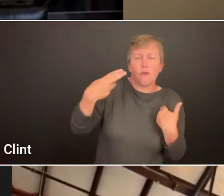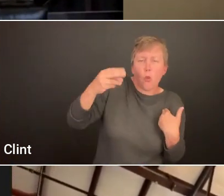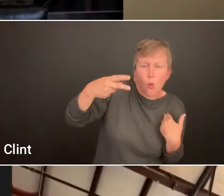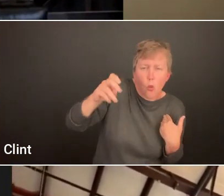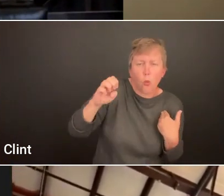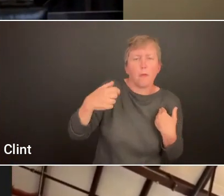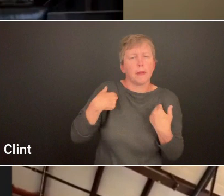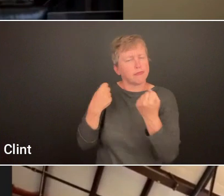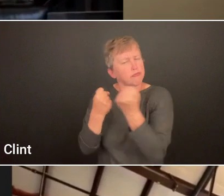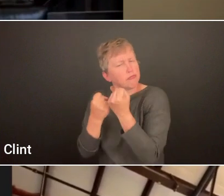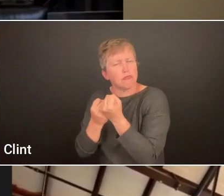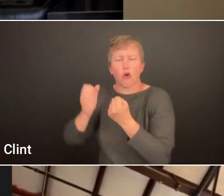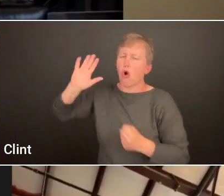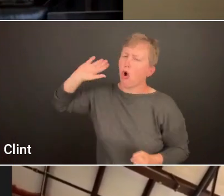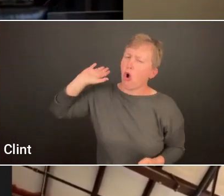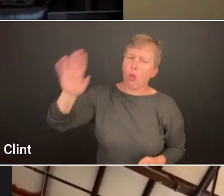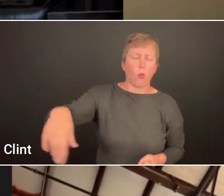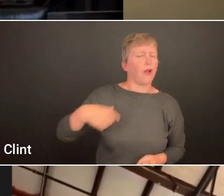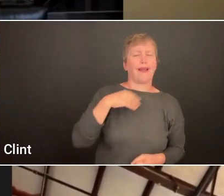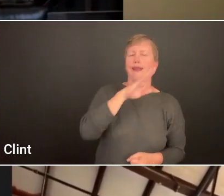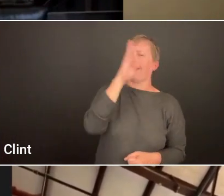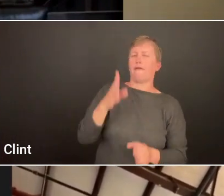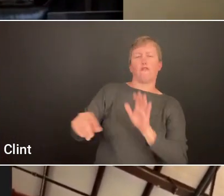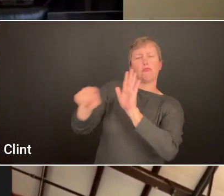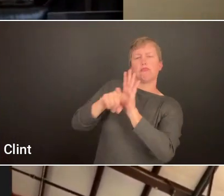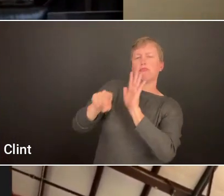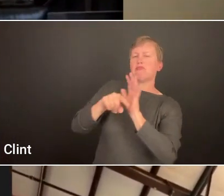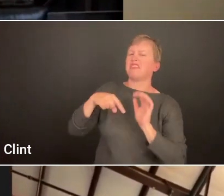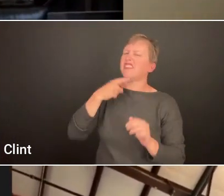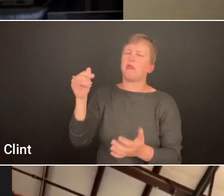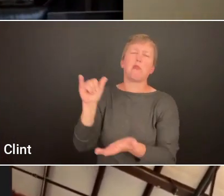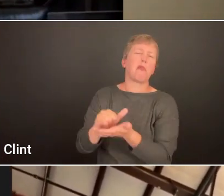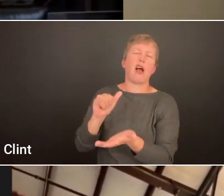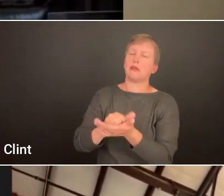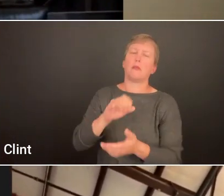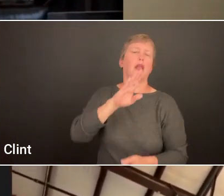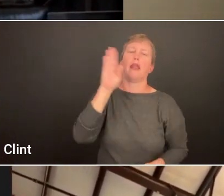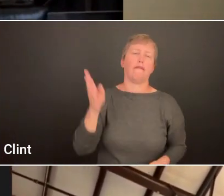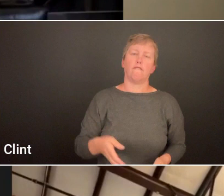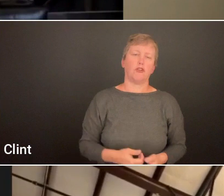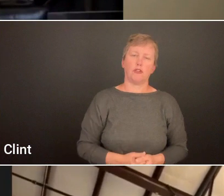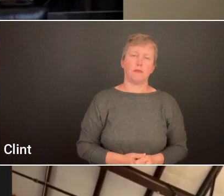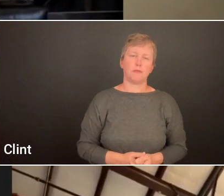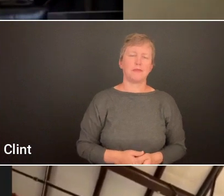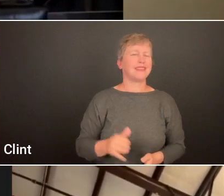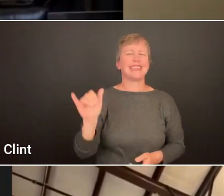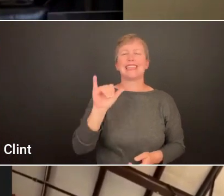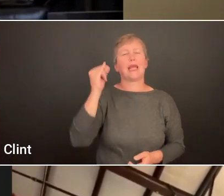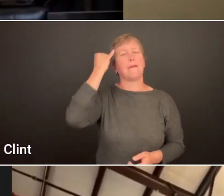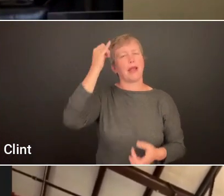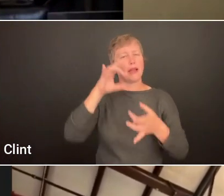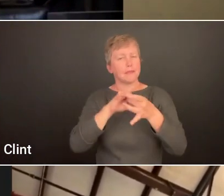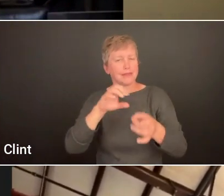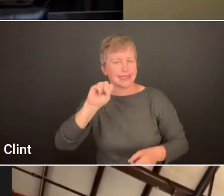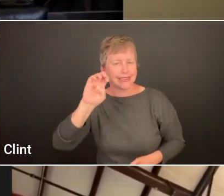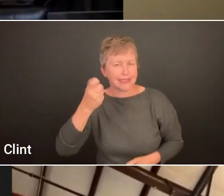someone. And in the same way with the sex question is, you've got to